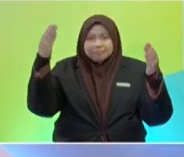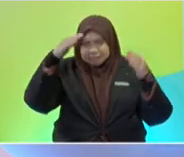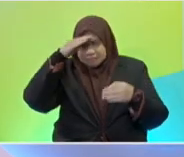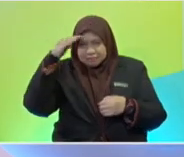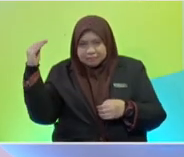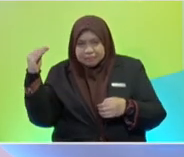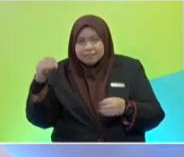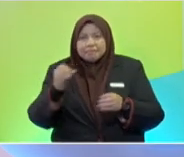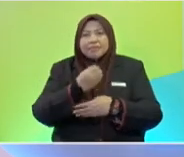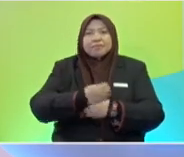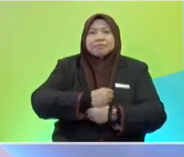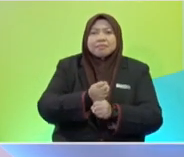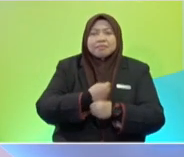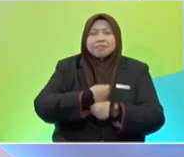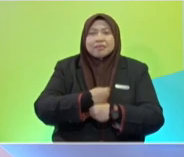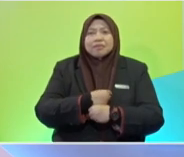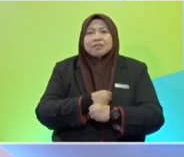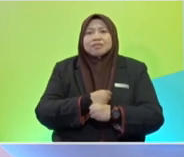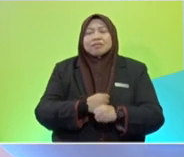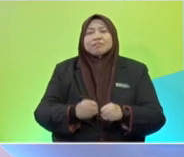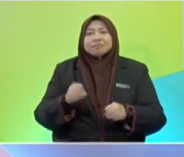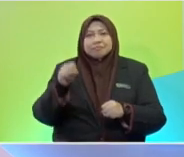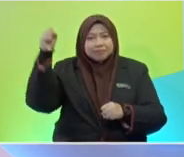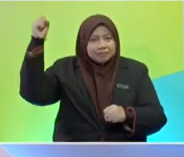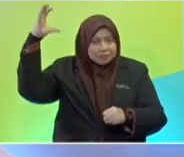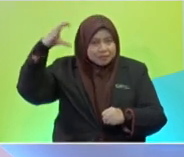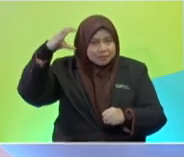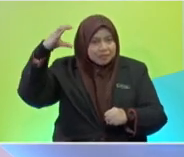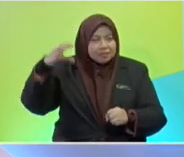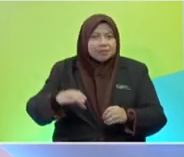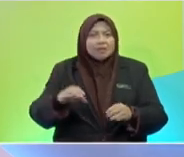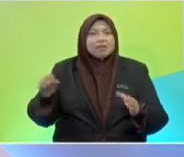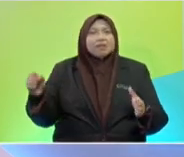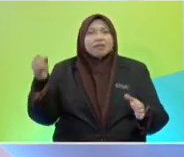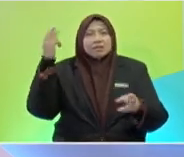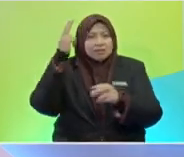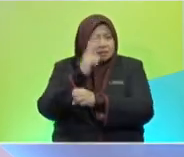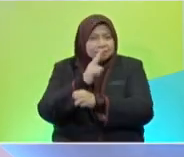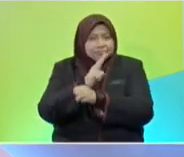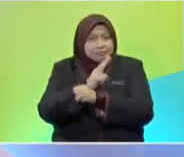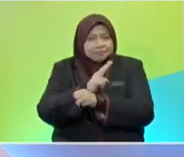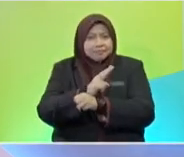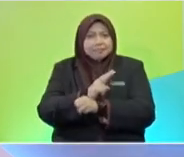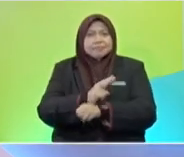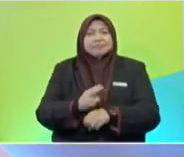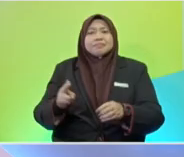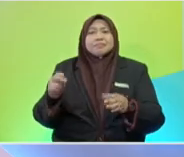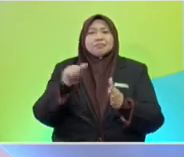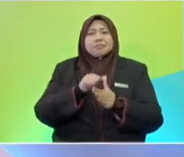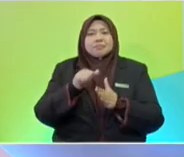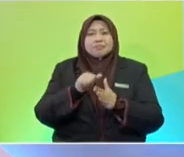when light is obstructed by an object. So the object here is your hand. Your hand is actually